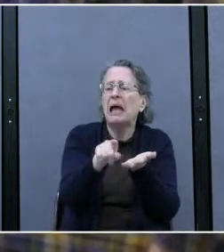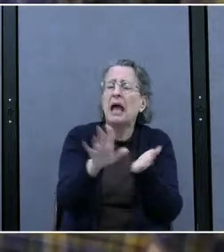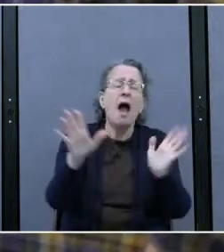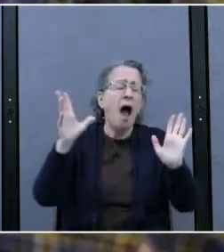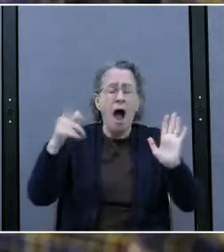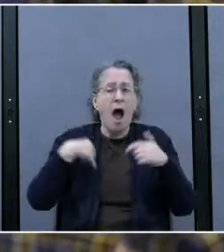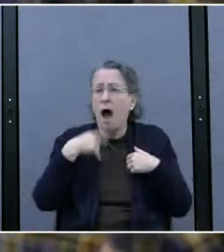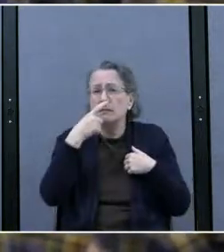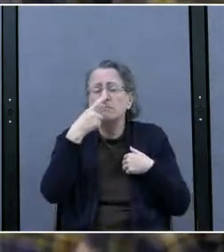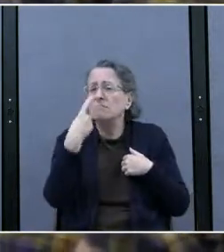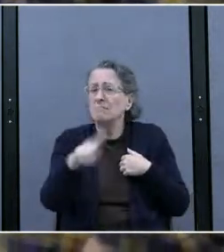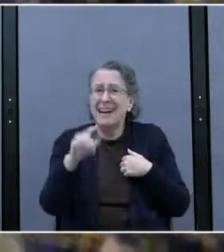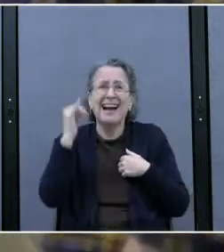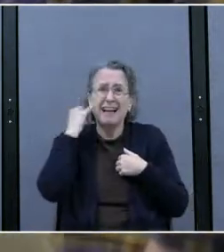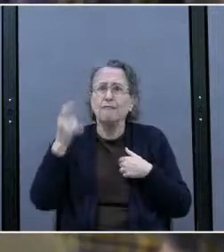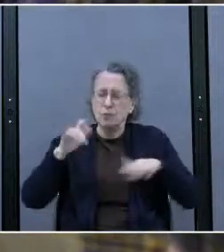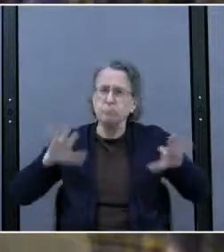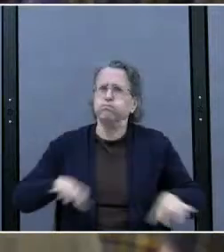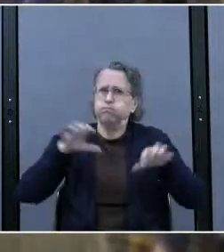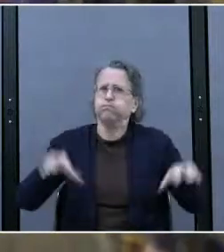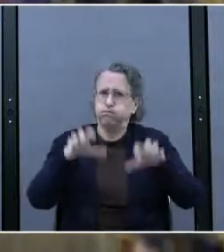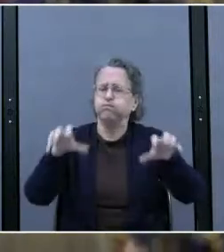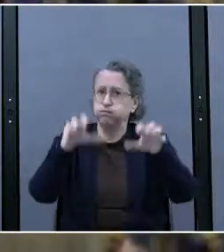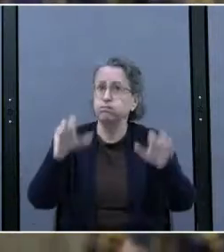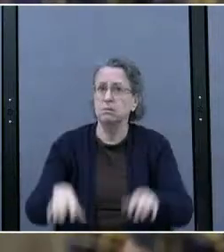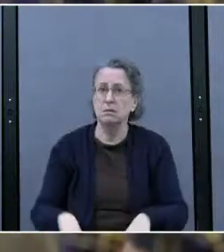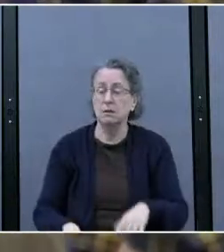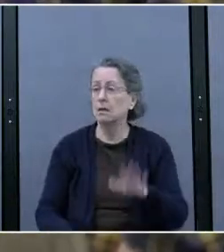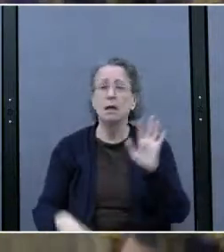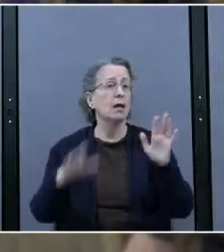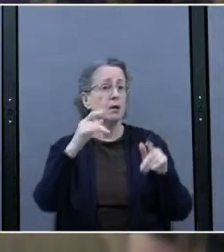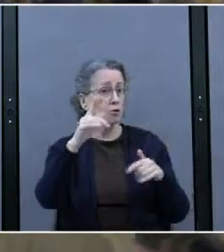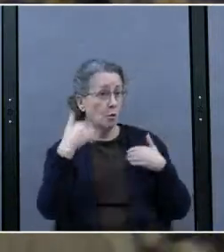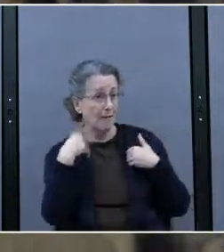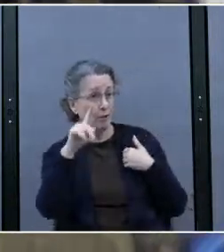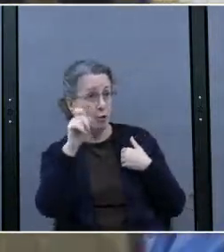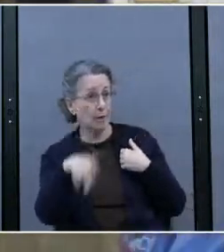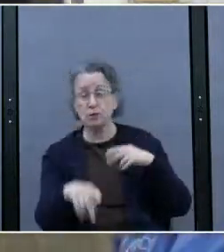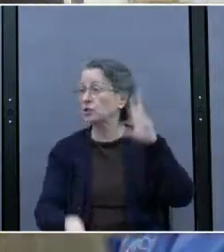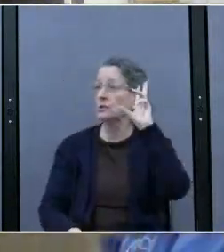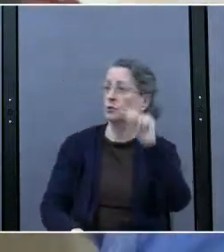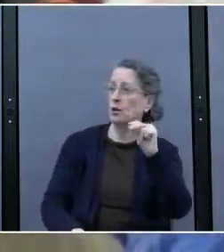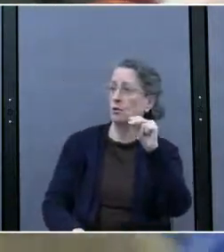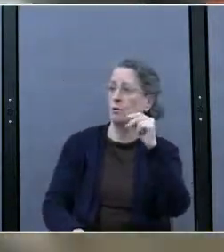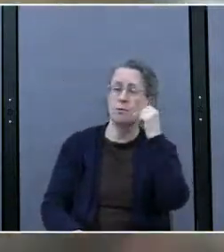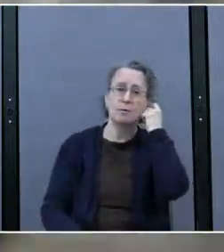okay if you do the work. Is there a question? No. Okay.